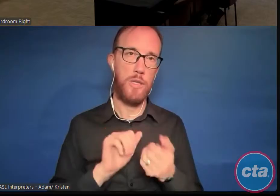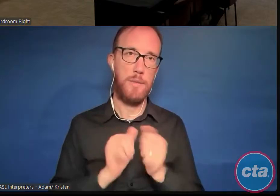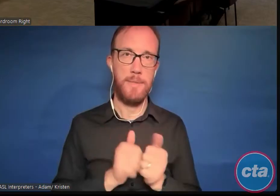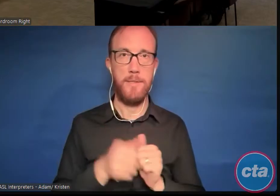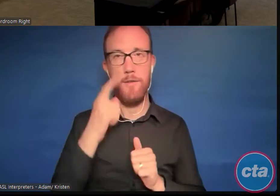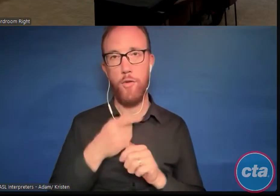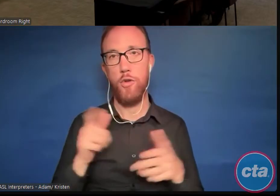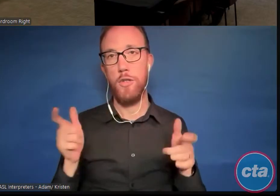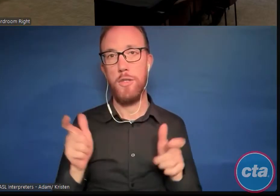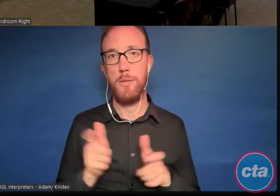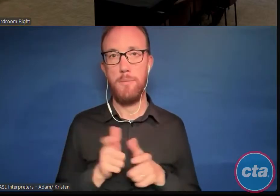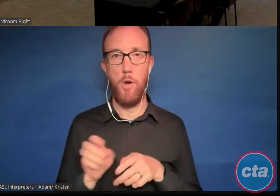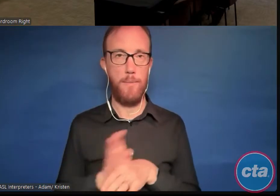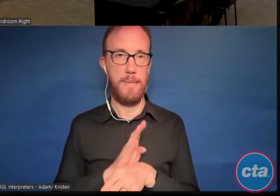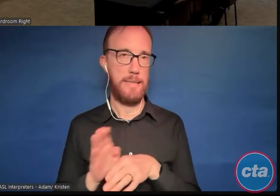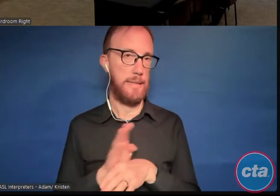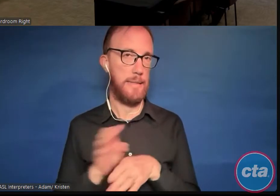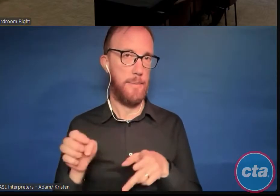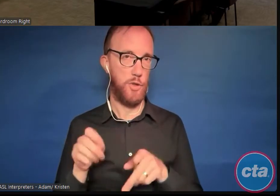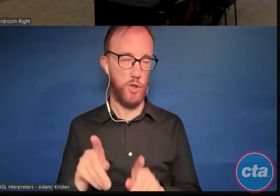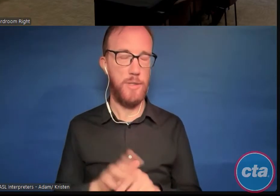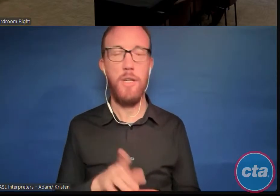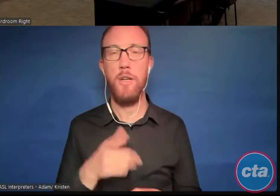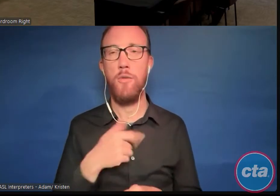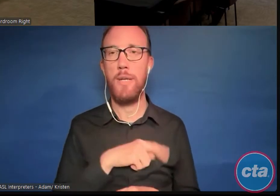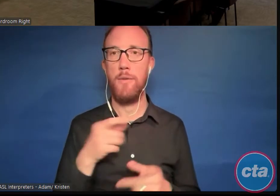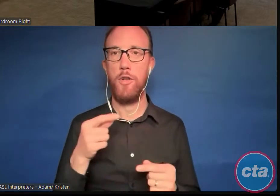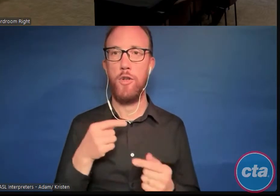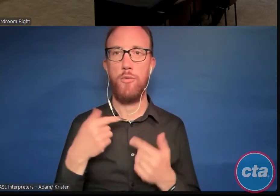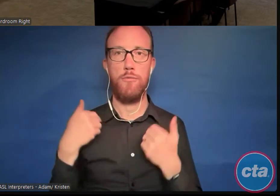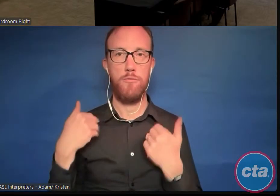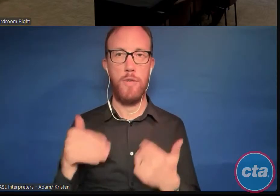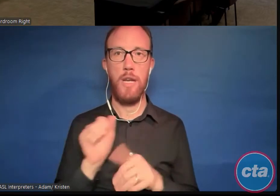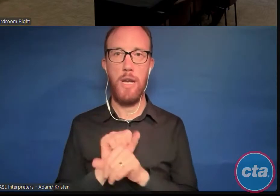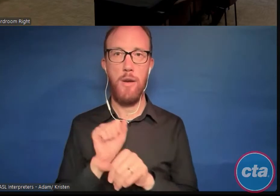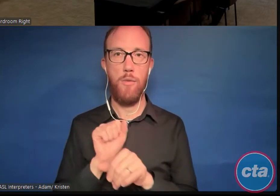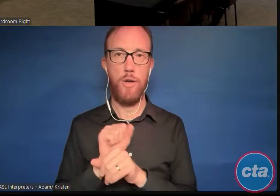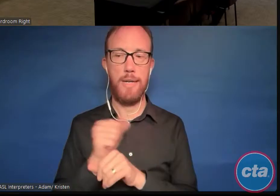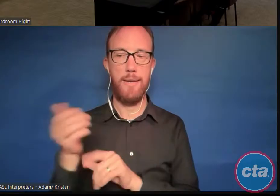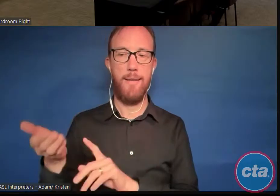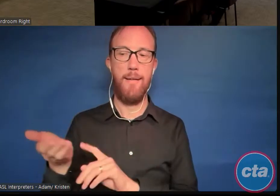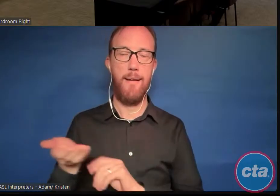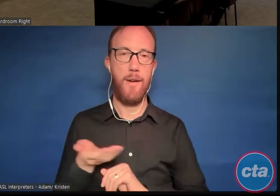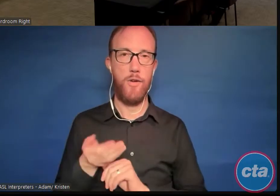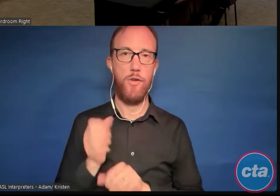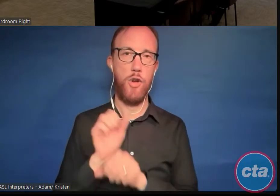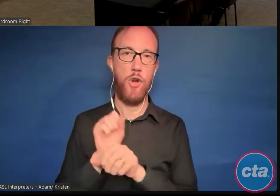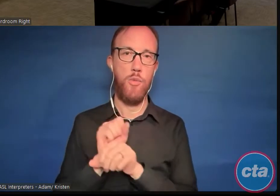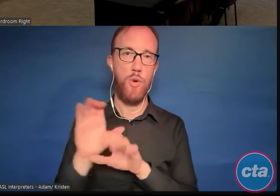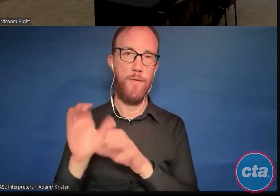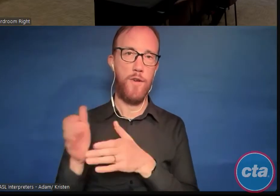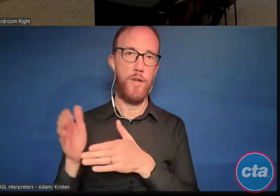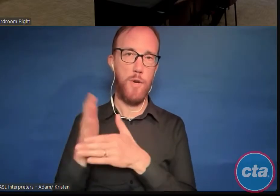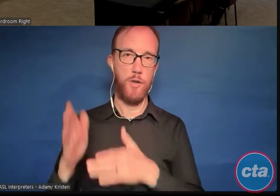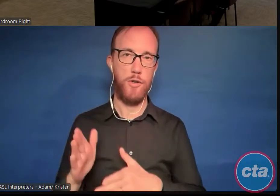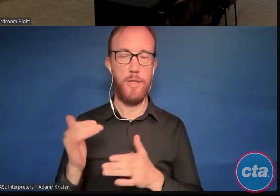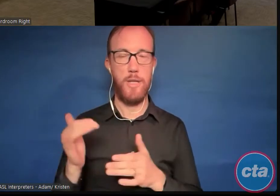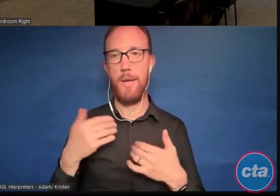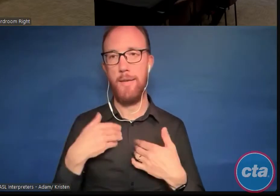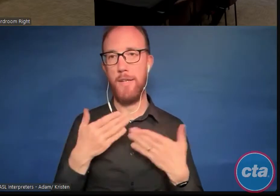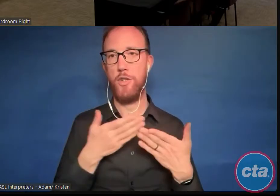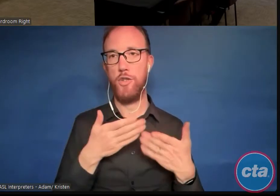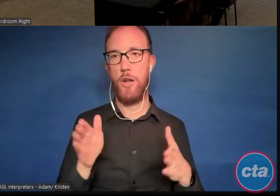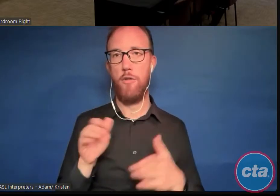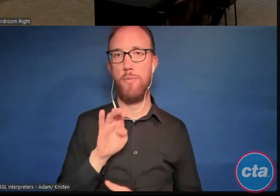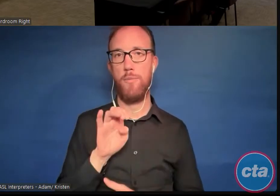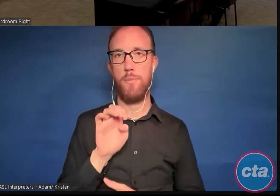opportunities. We actually went and hired workforce partners to support this project, and we replicated that now. We have a general blanket. We use them